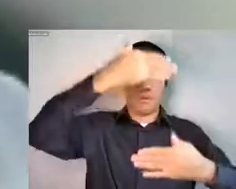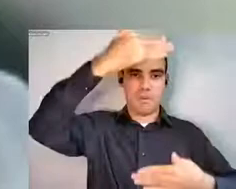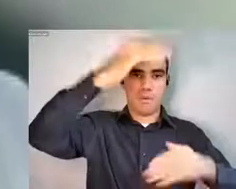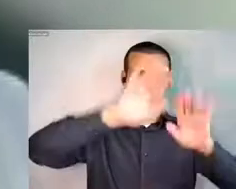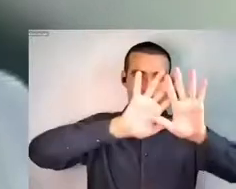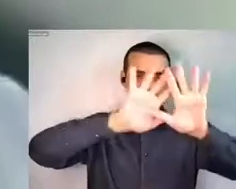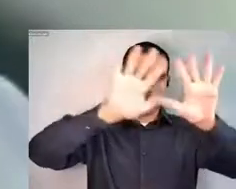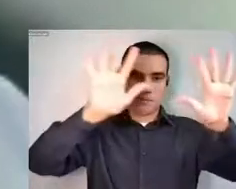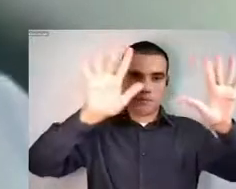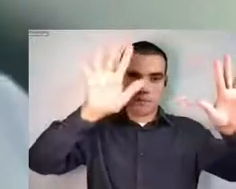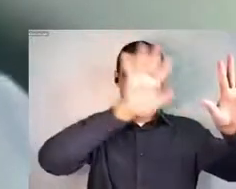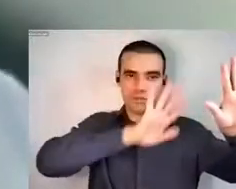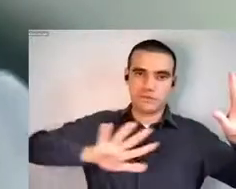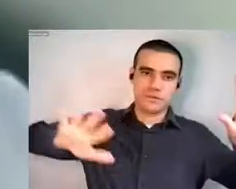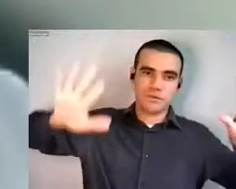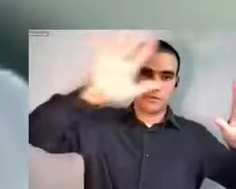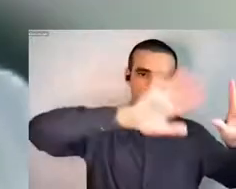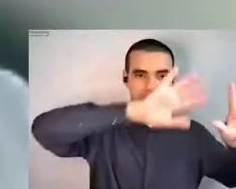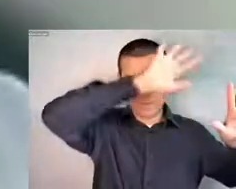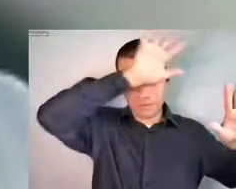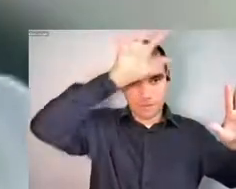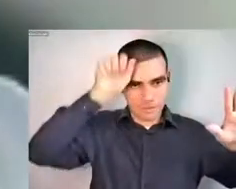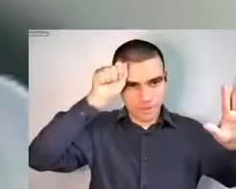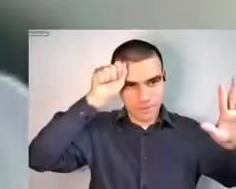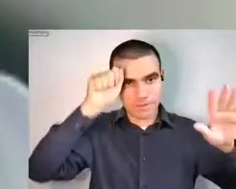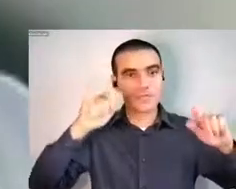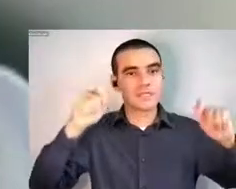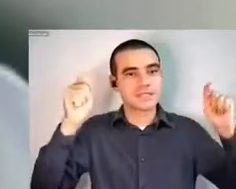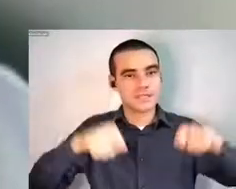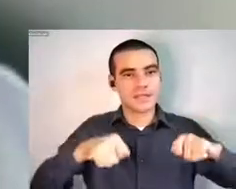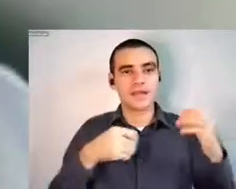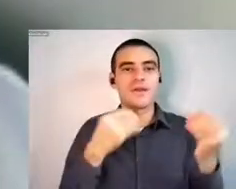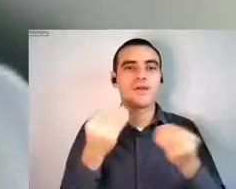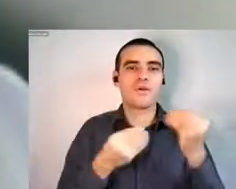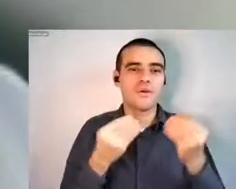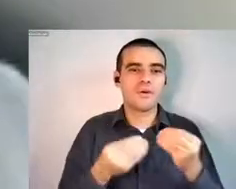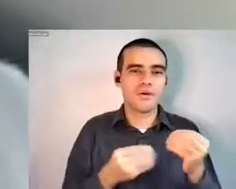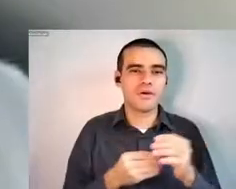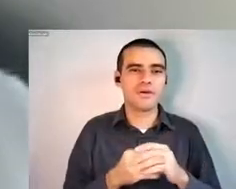and the complexity of this arrangement of the Amazon